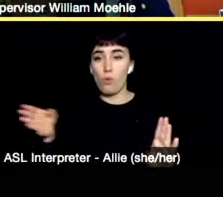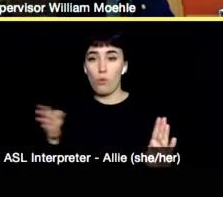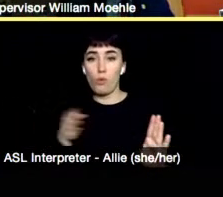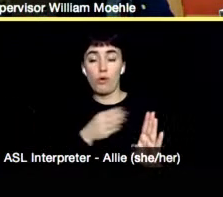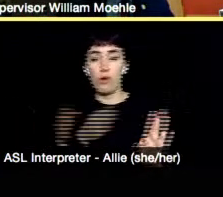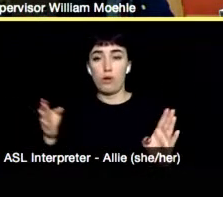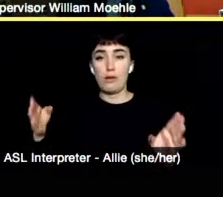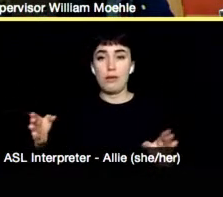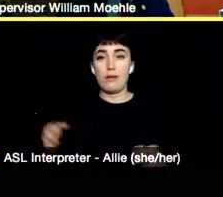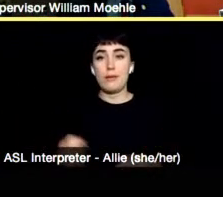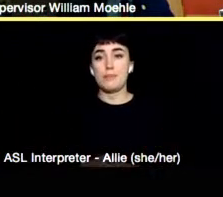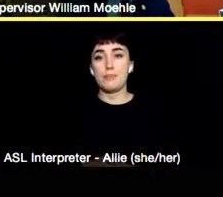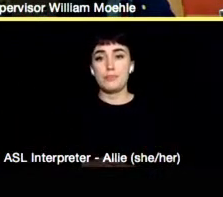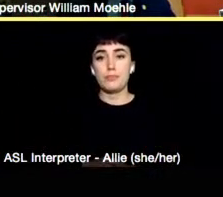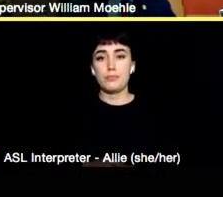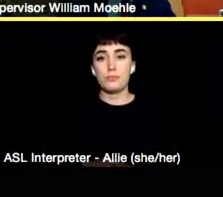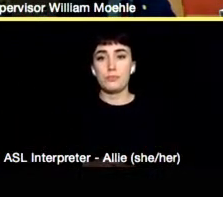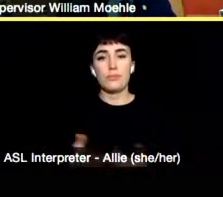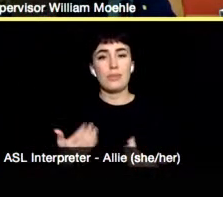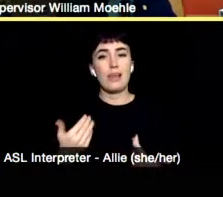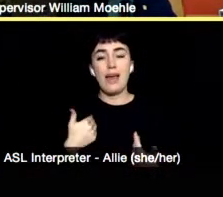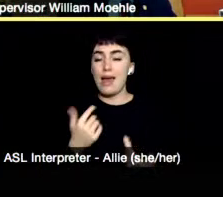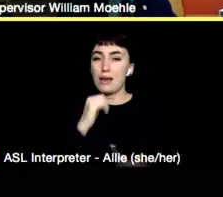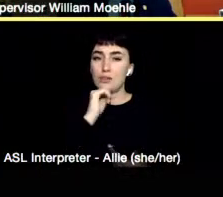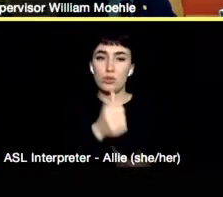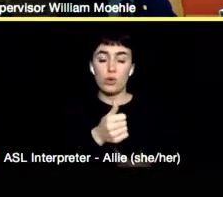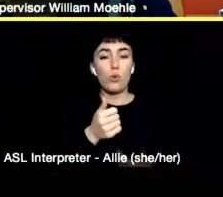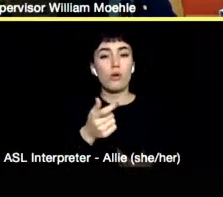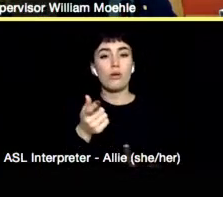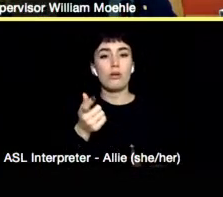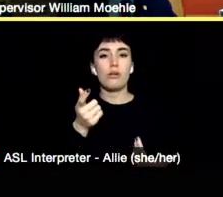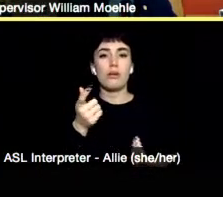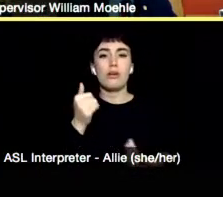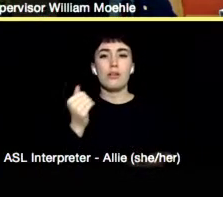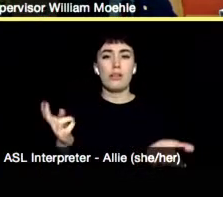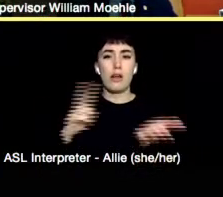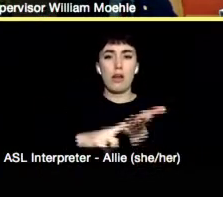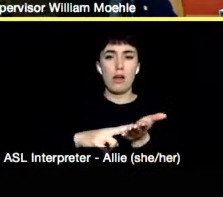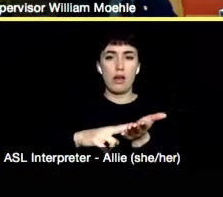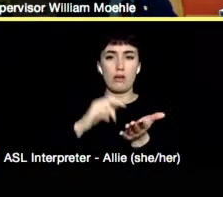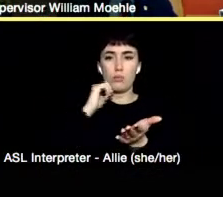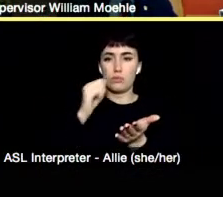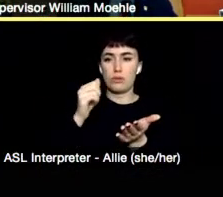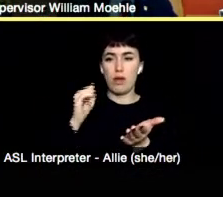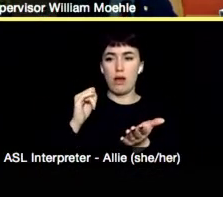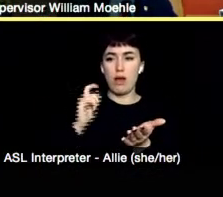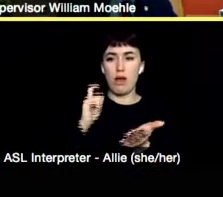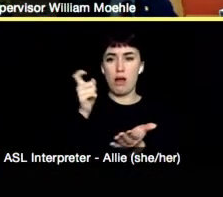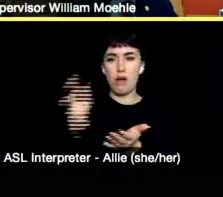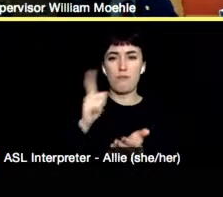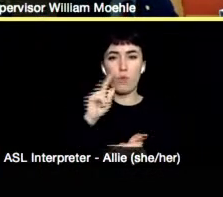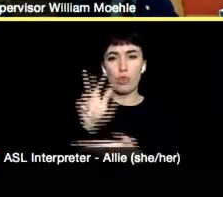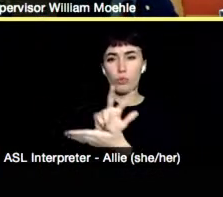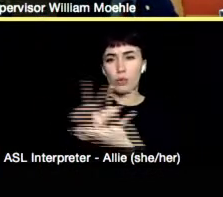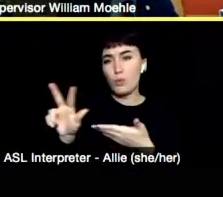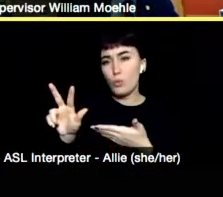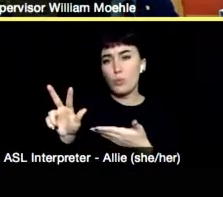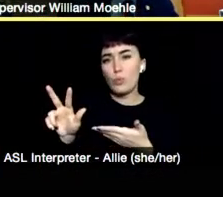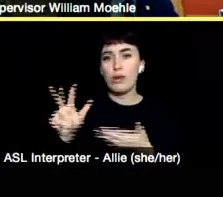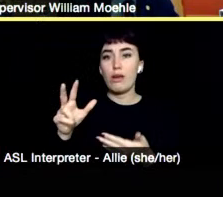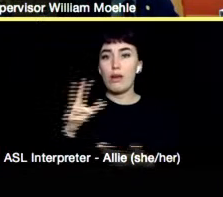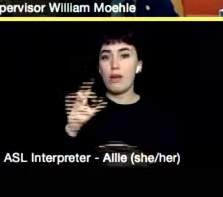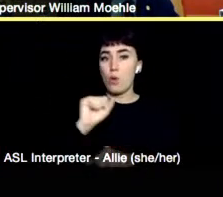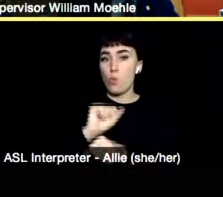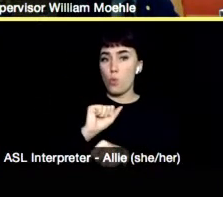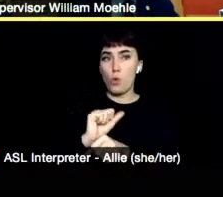And I don't, given that the contract won't be awarded for 3 weeks and work